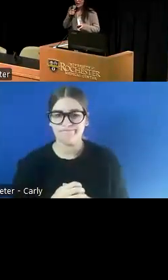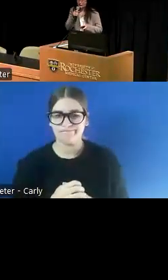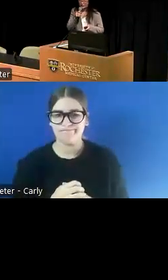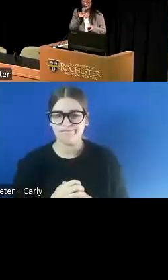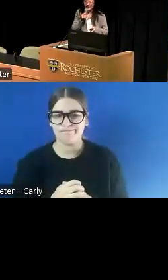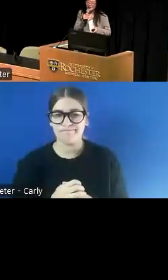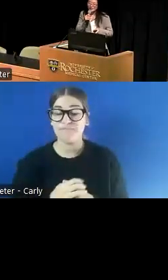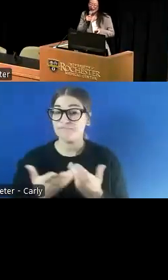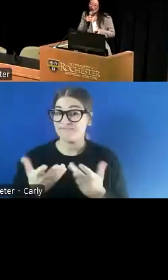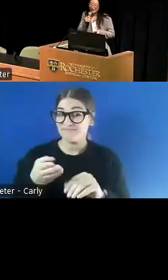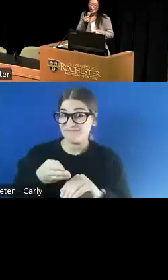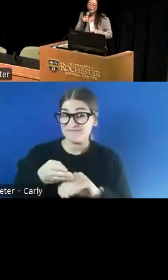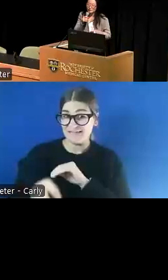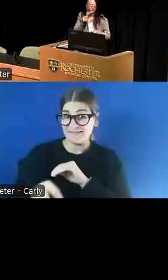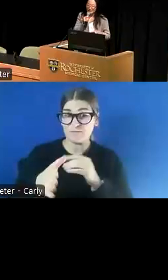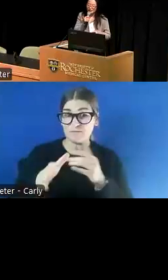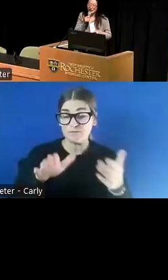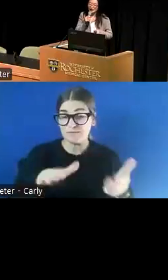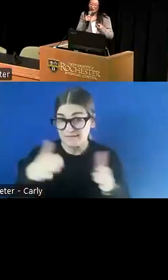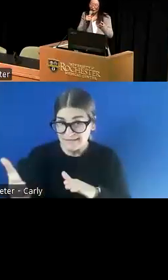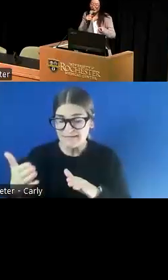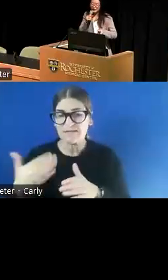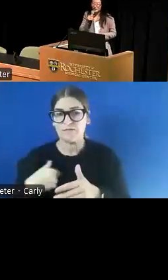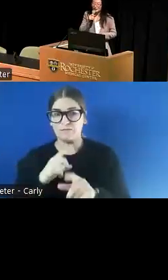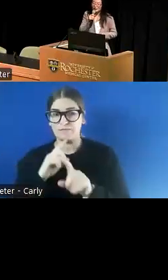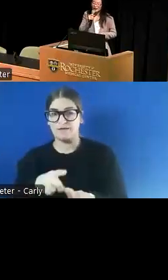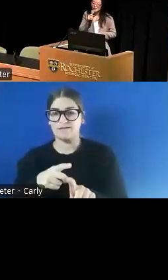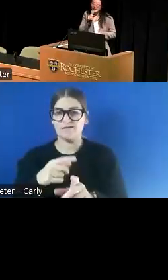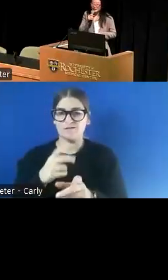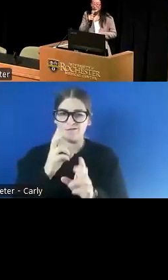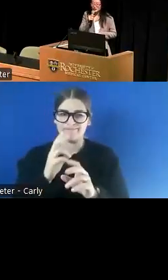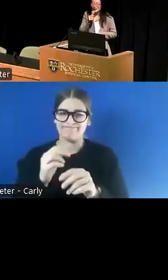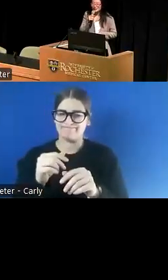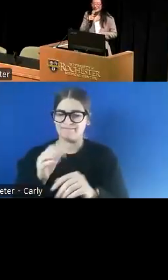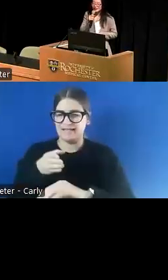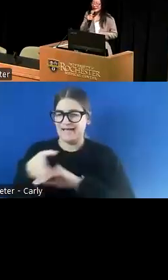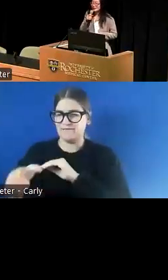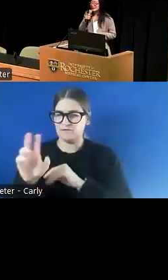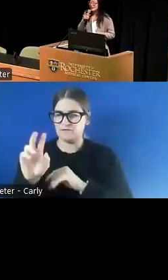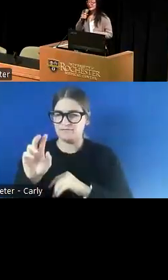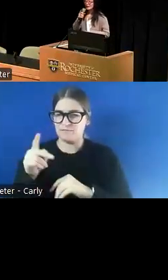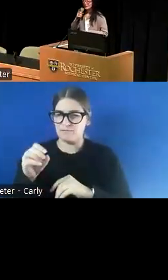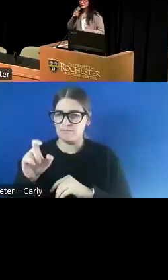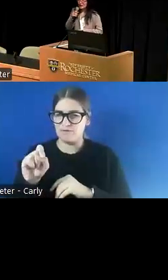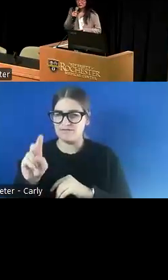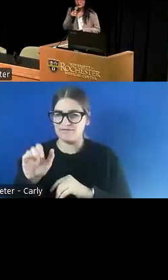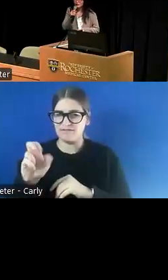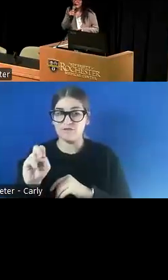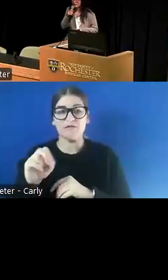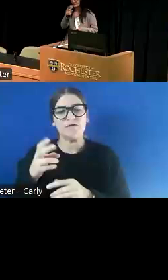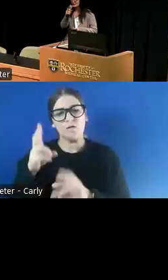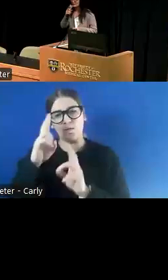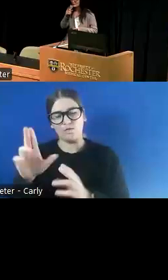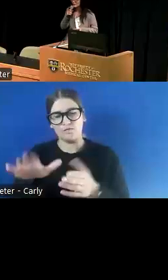the aftermath of death and responding to that, like honoring the dead, the military chaplain said that they reach out to the